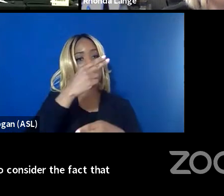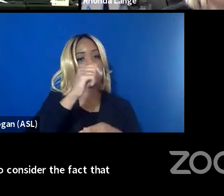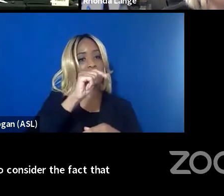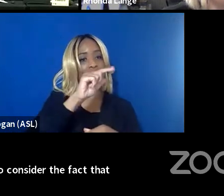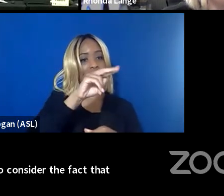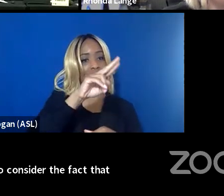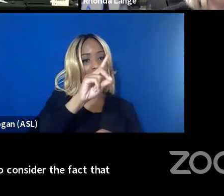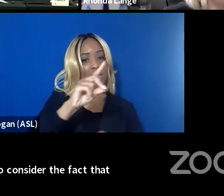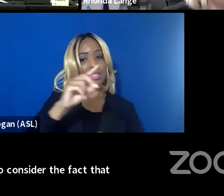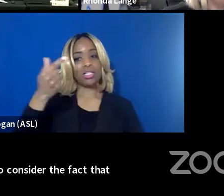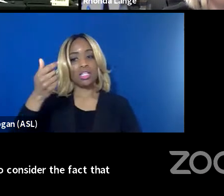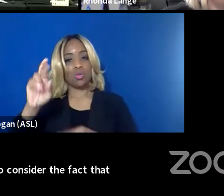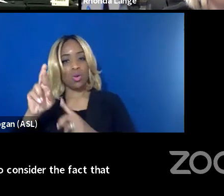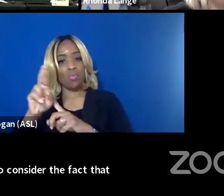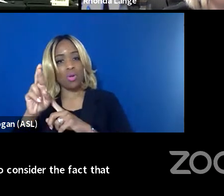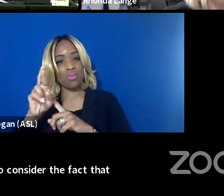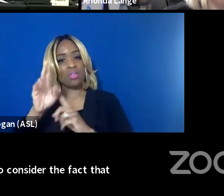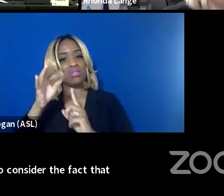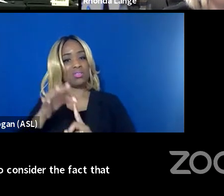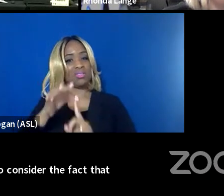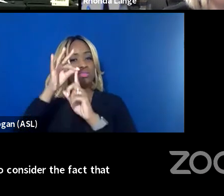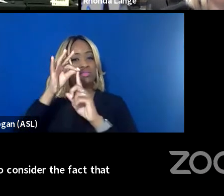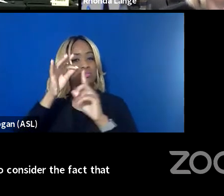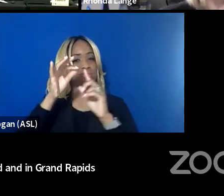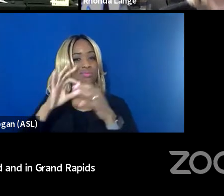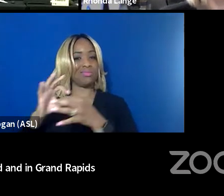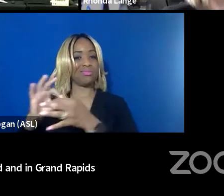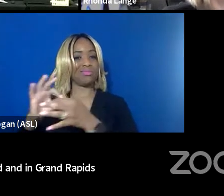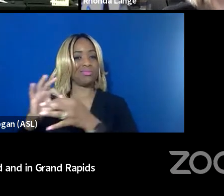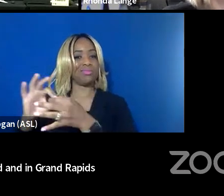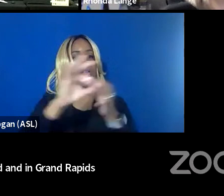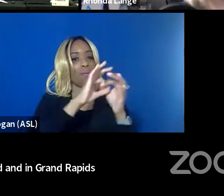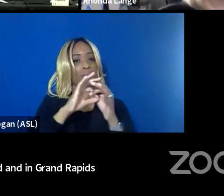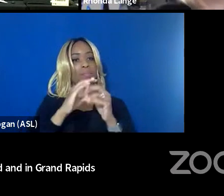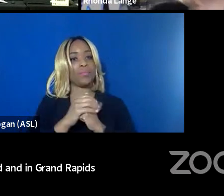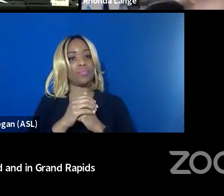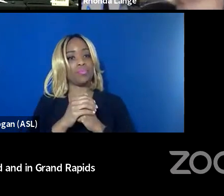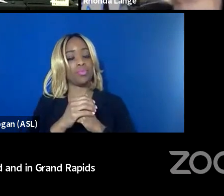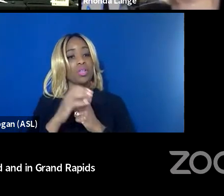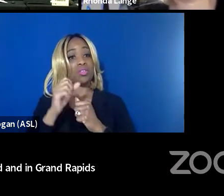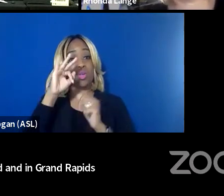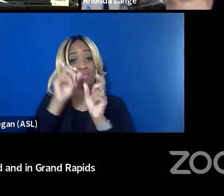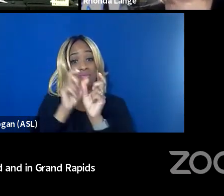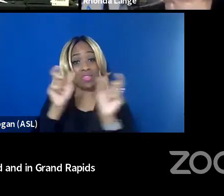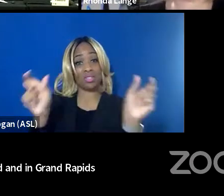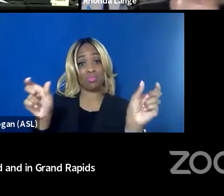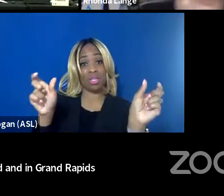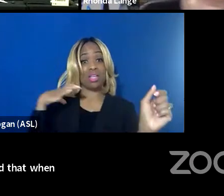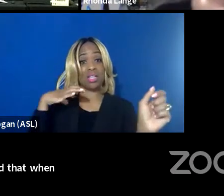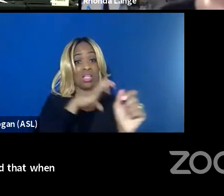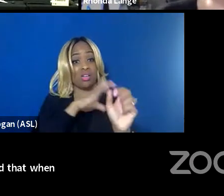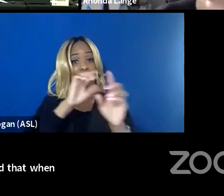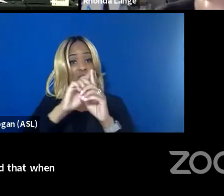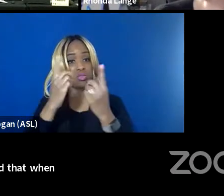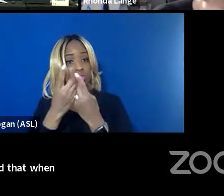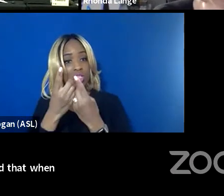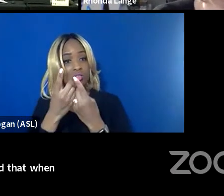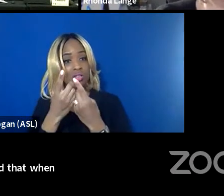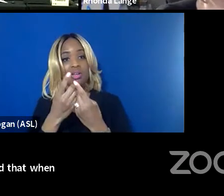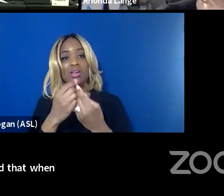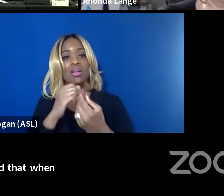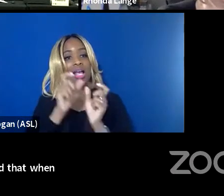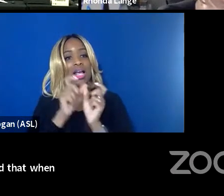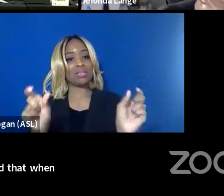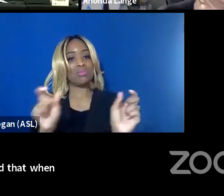and in Grand Rapids are uniquely unified, and that when they are split between congressional districts, that doesn't split